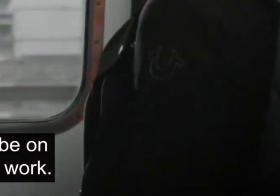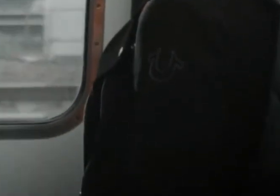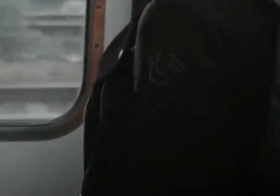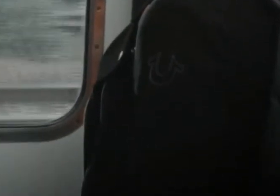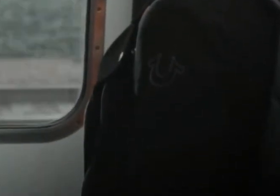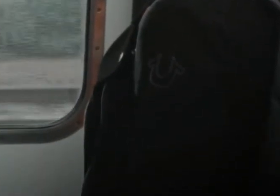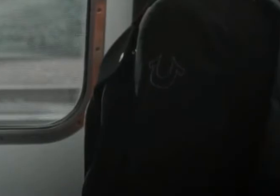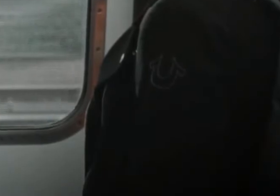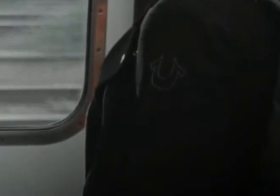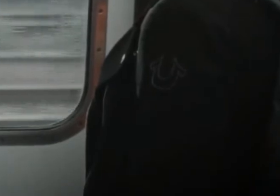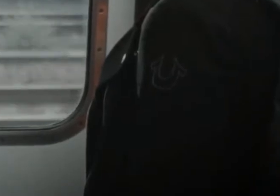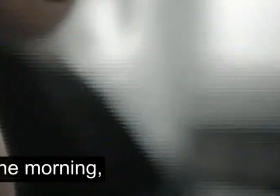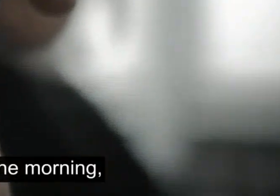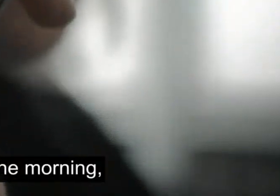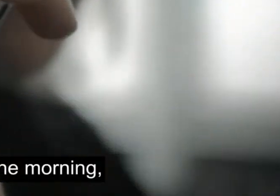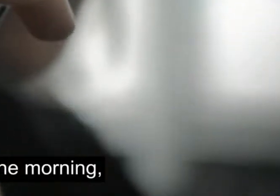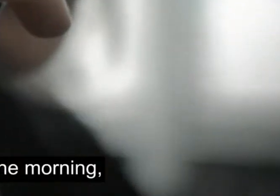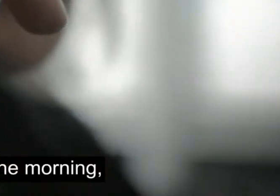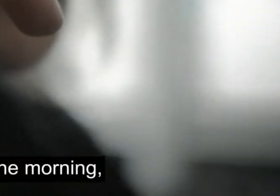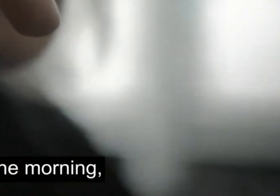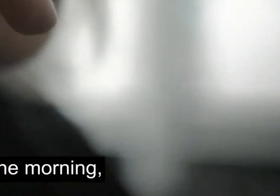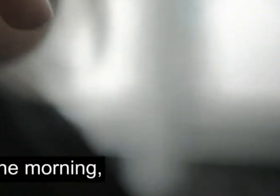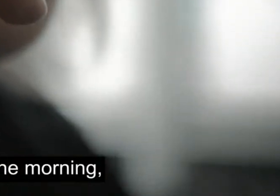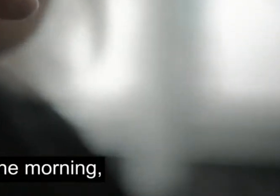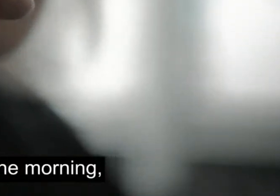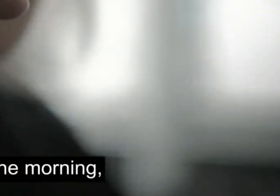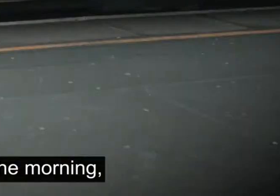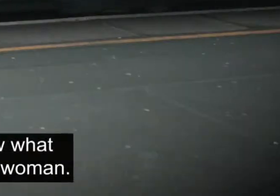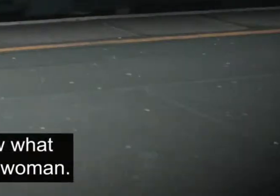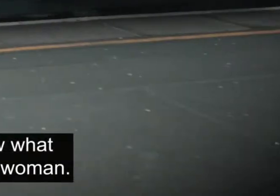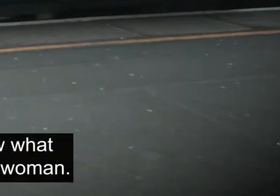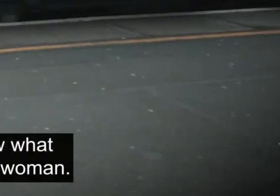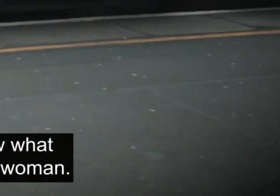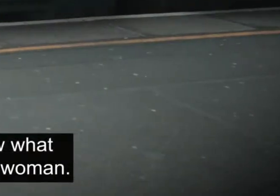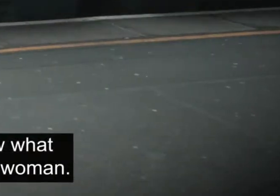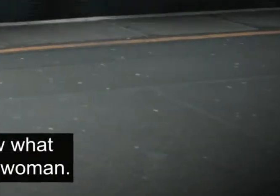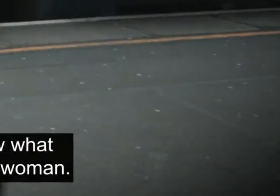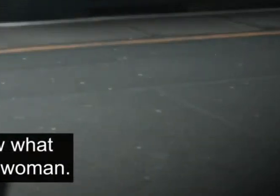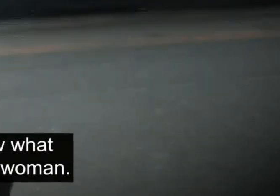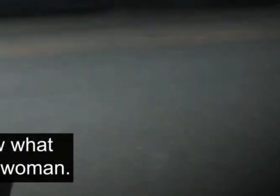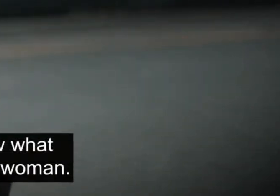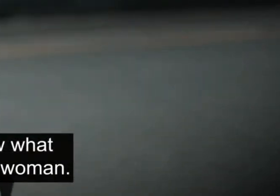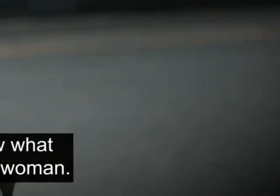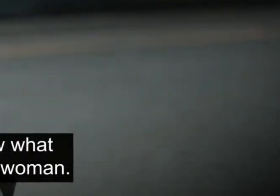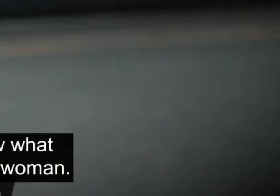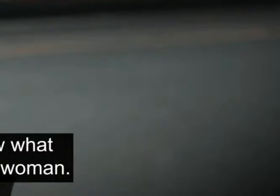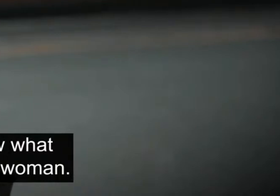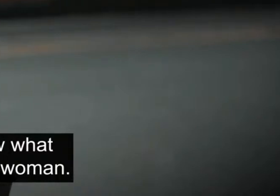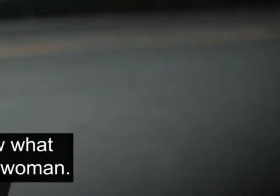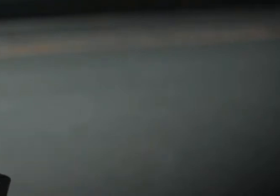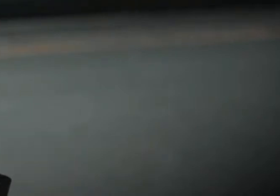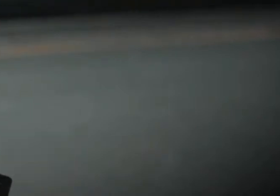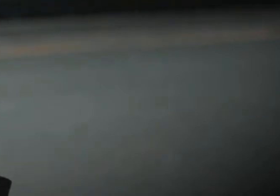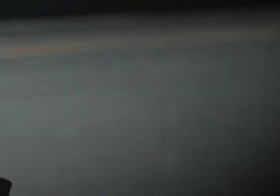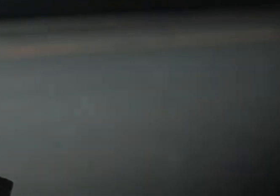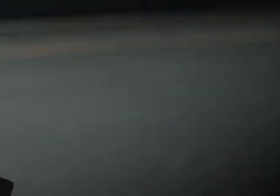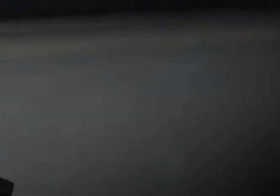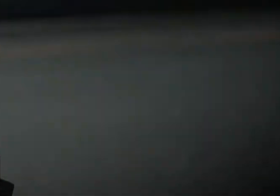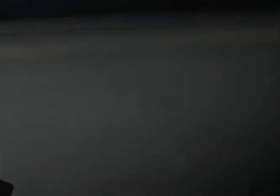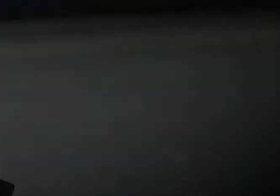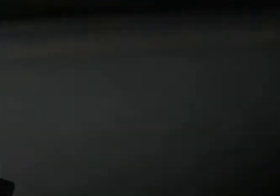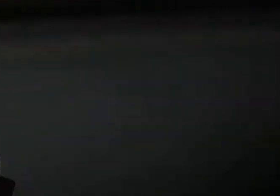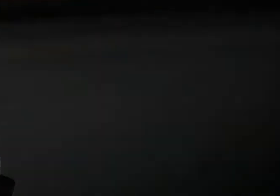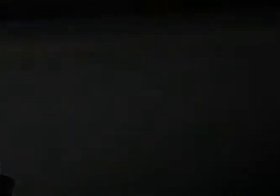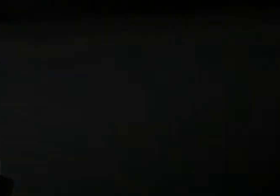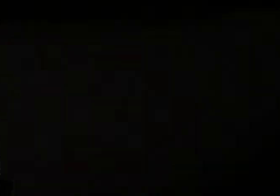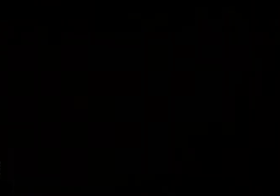work. Having called the police in the morning, to this day I don't know what happened to that young woman.